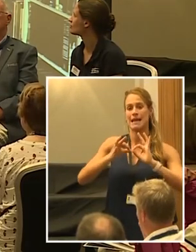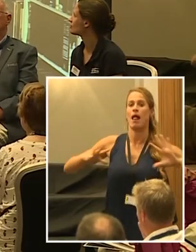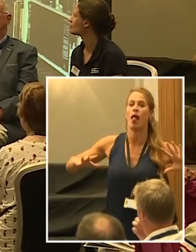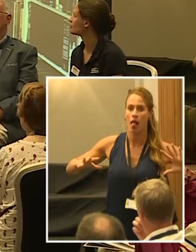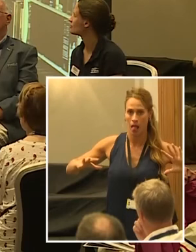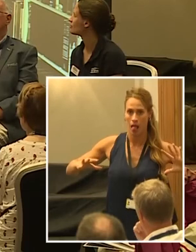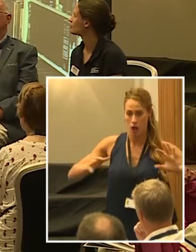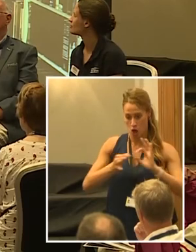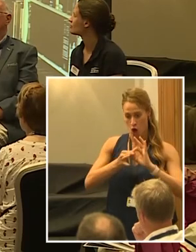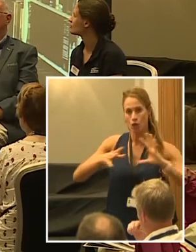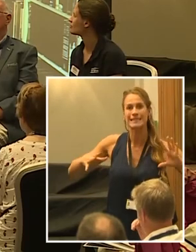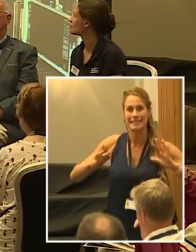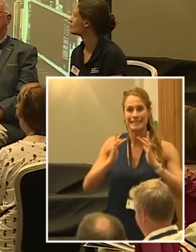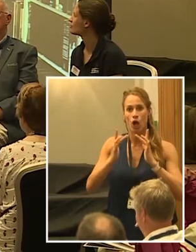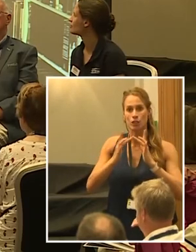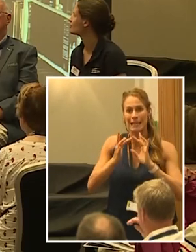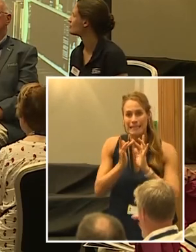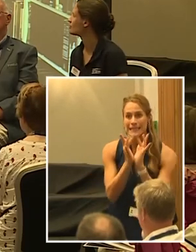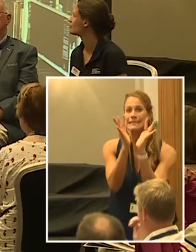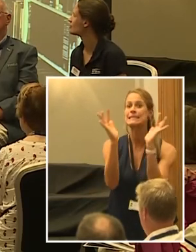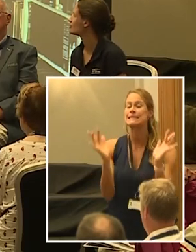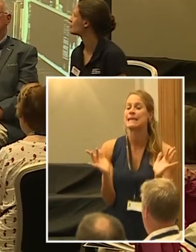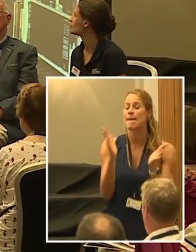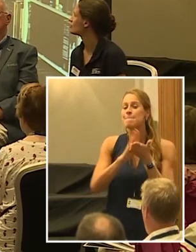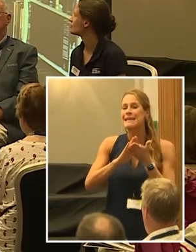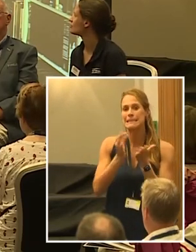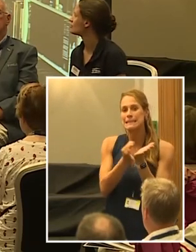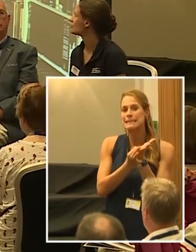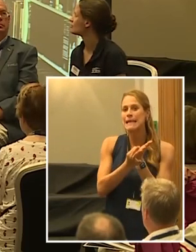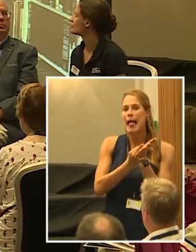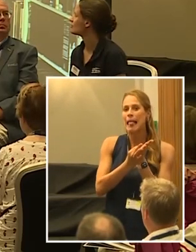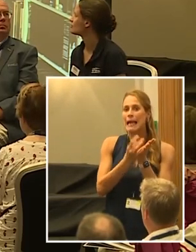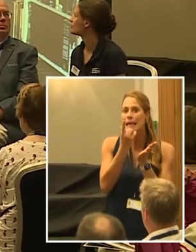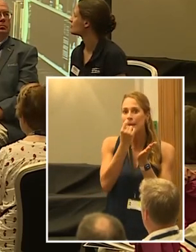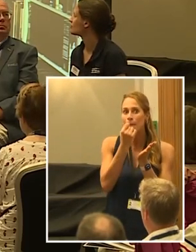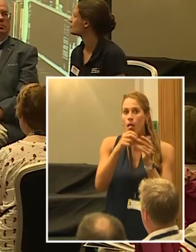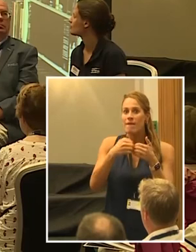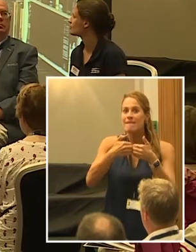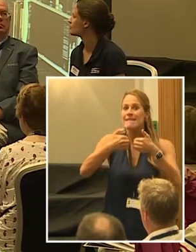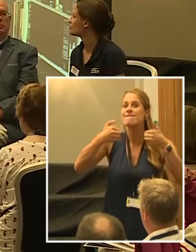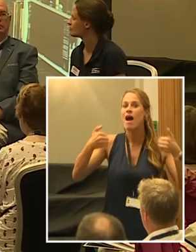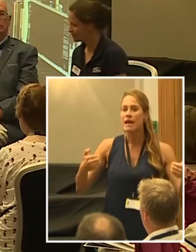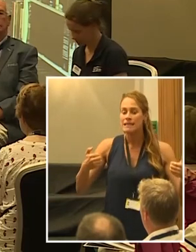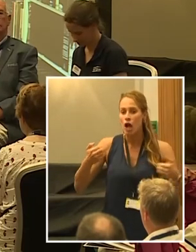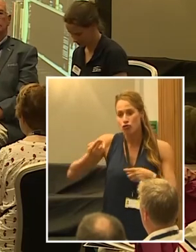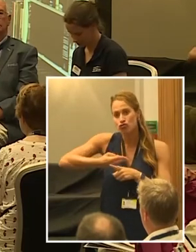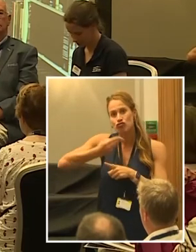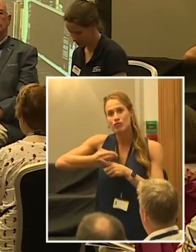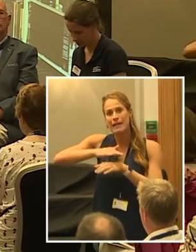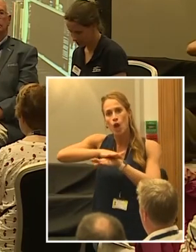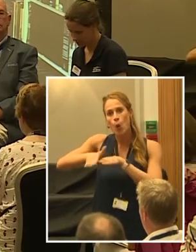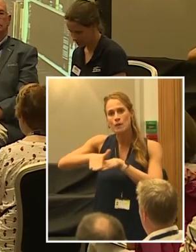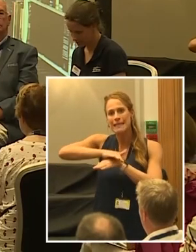inhibition, those cells are capable of dividing and recoating an area. The area of